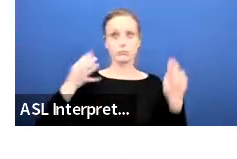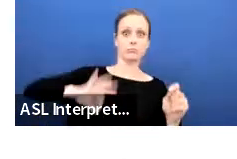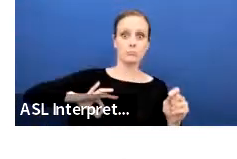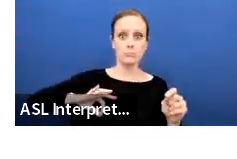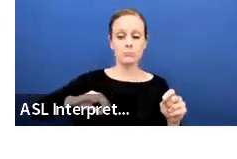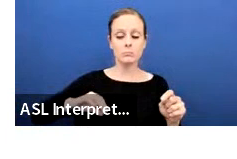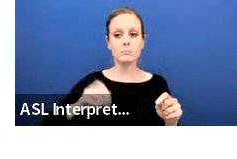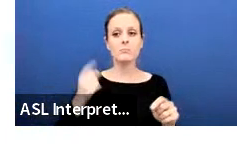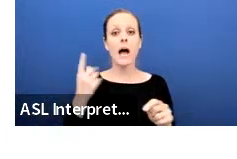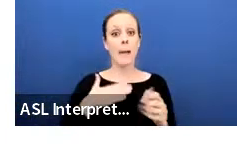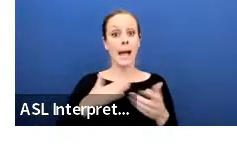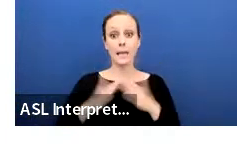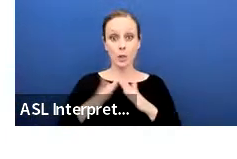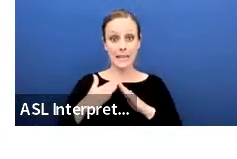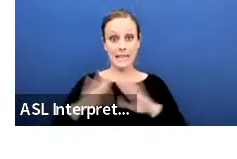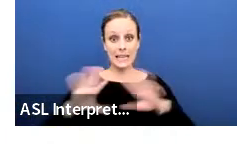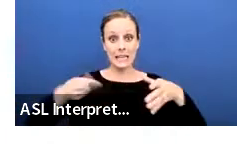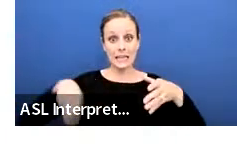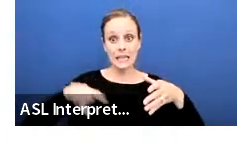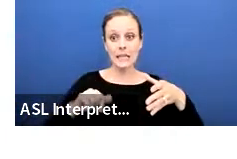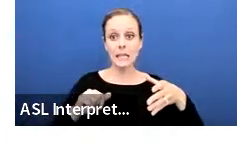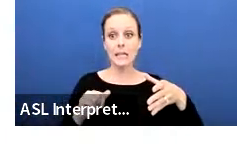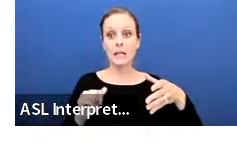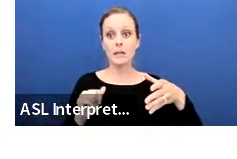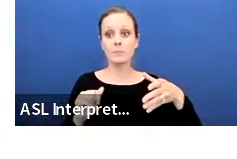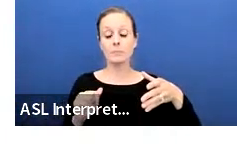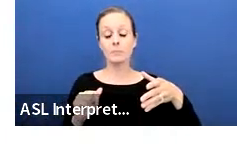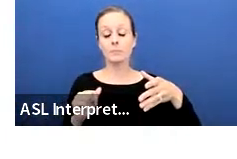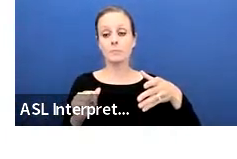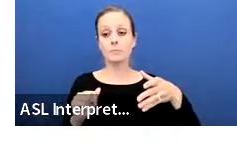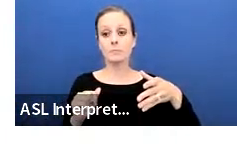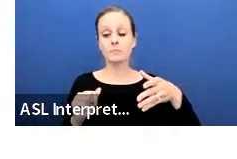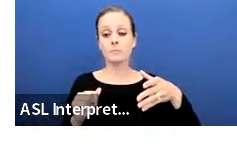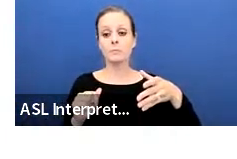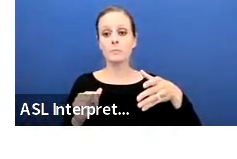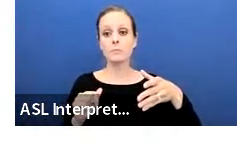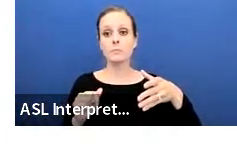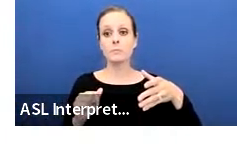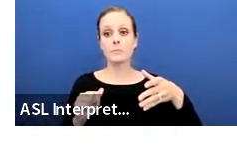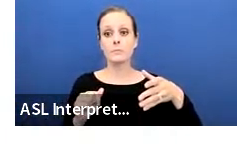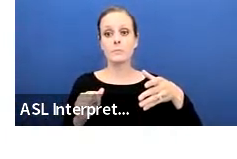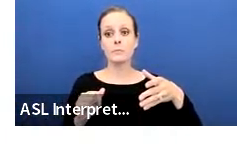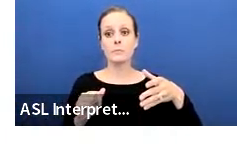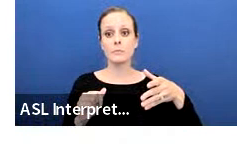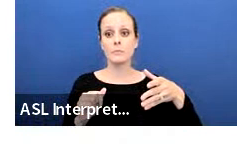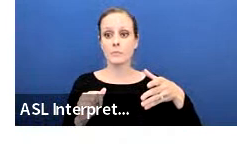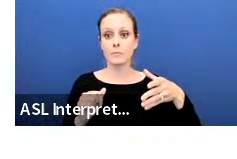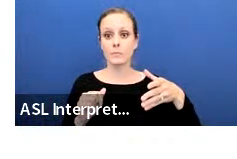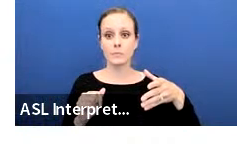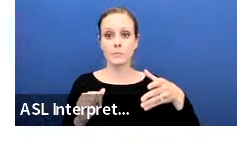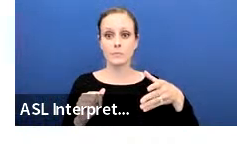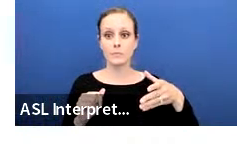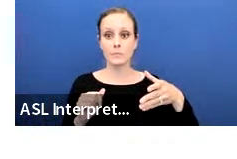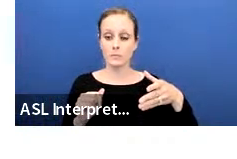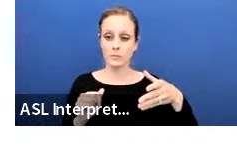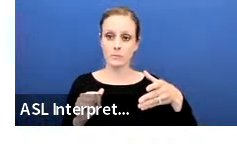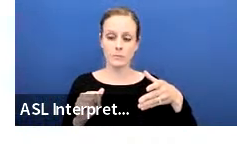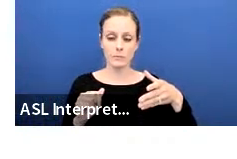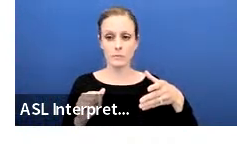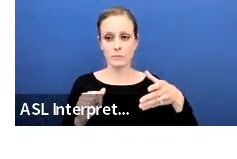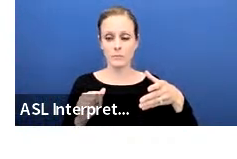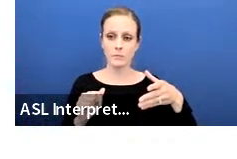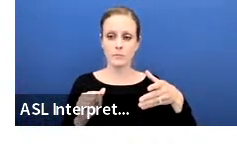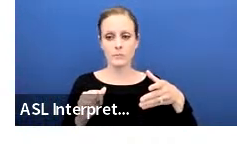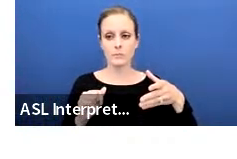community is not completely like disbanded or anything. And I